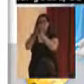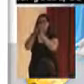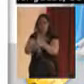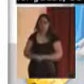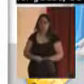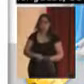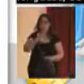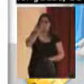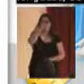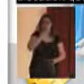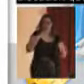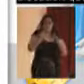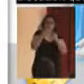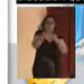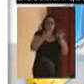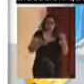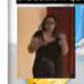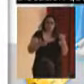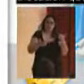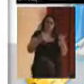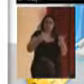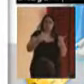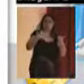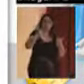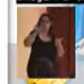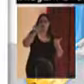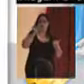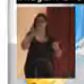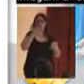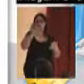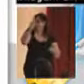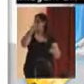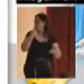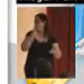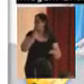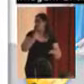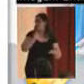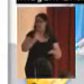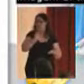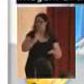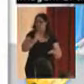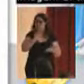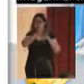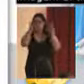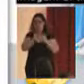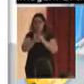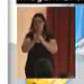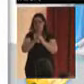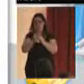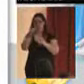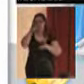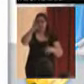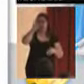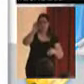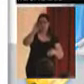a phrase that describes the meaning of it. Also, for images in general, we have to see if the images